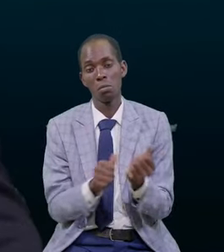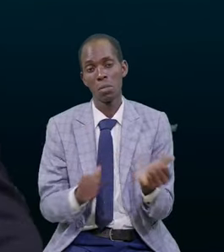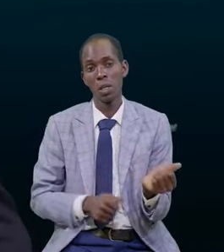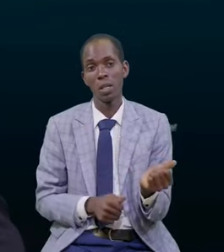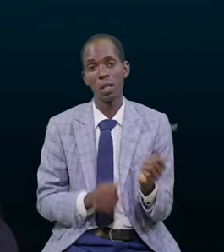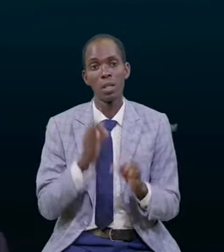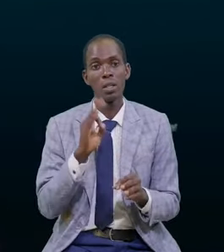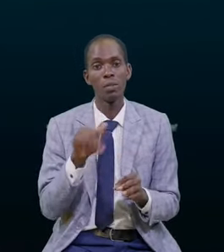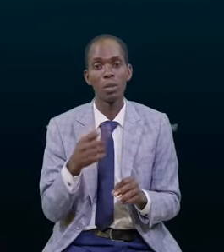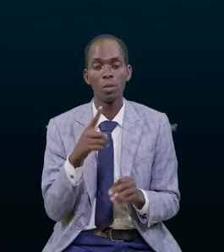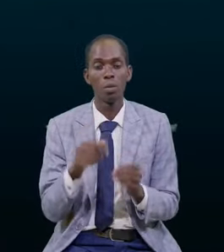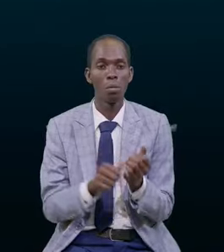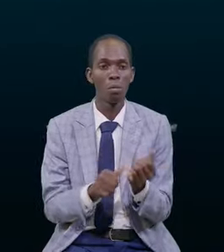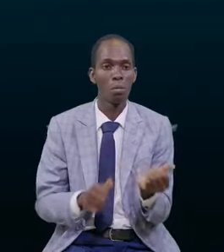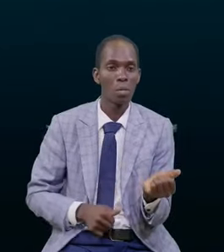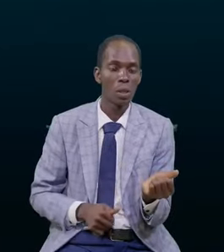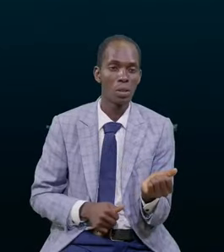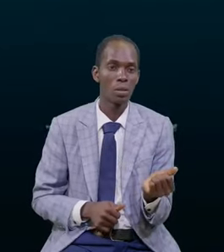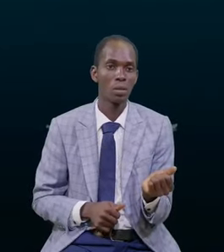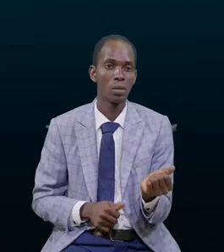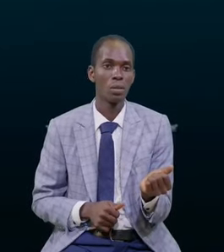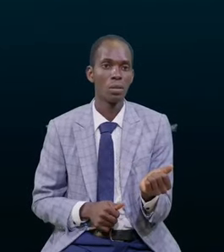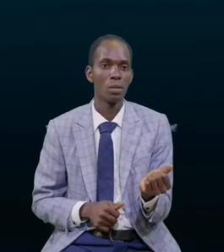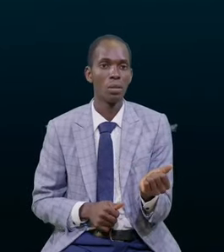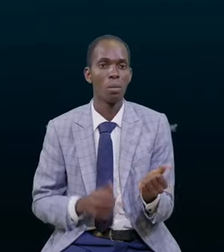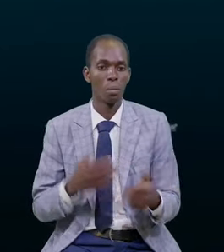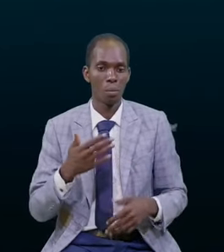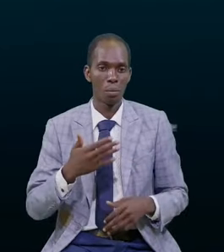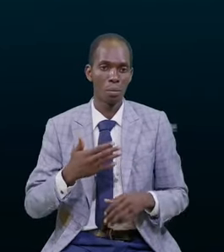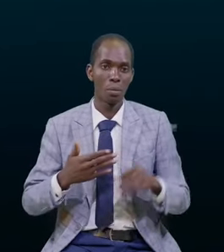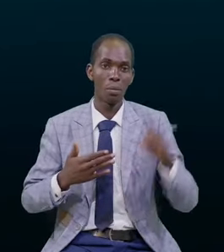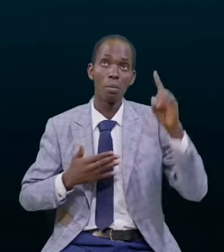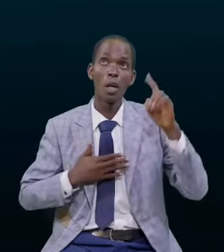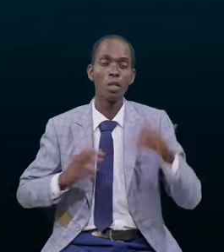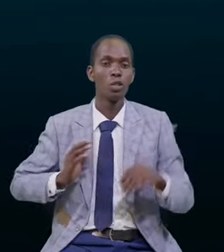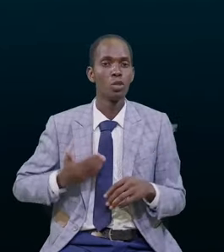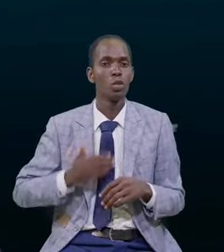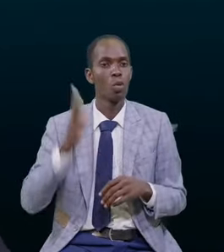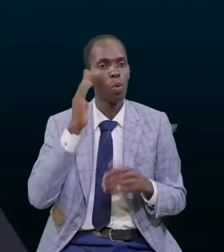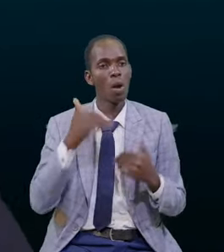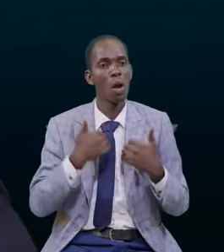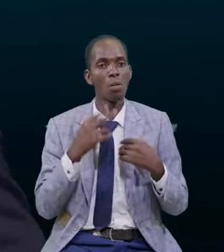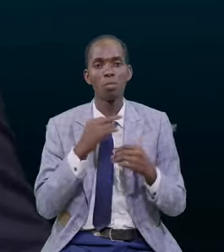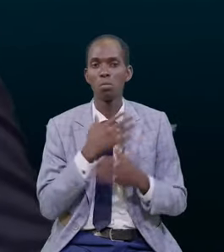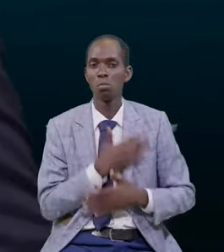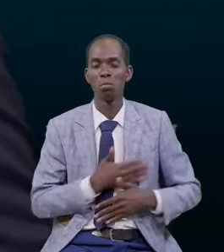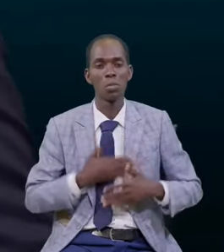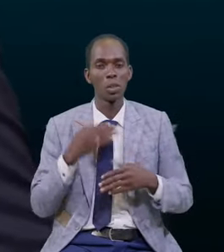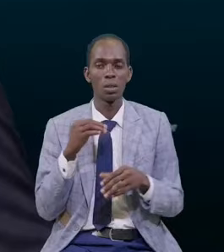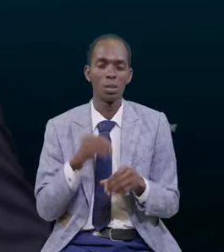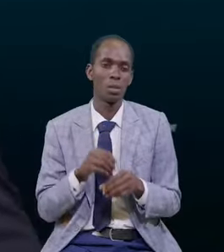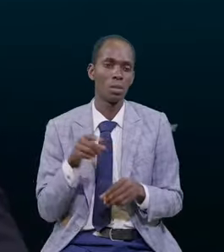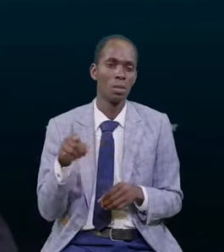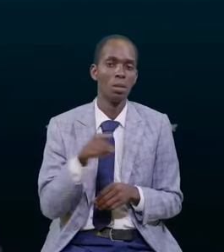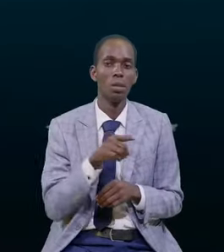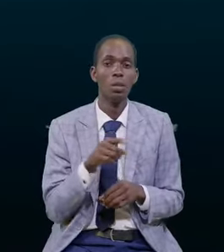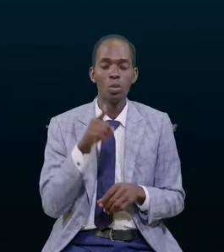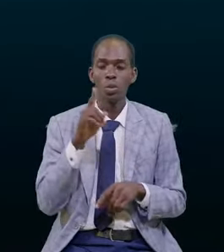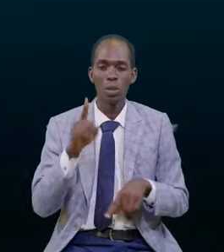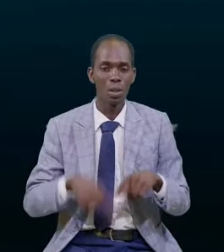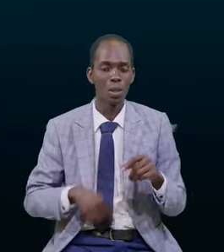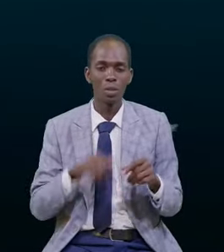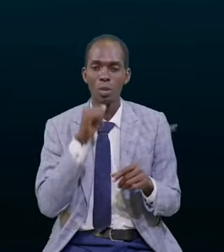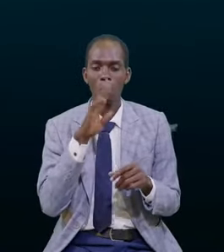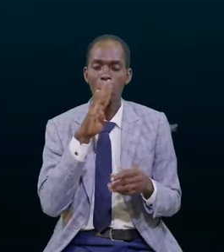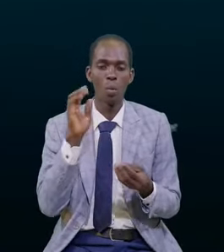back if any man backslides my soul shall have no pleasure it can't be pler than that that's plain English my soul